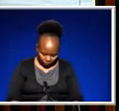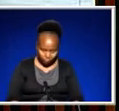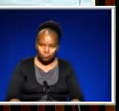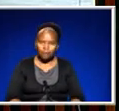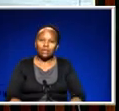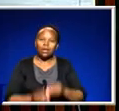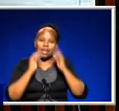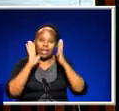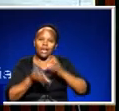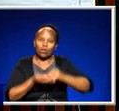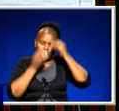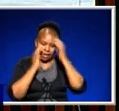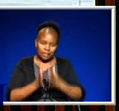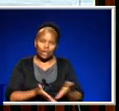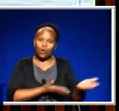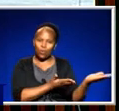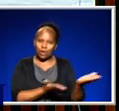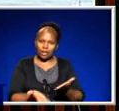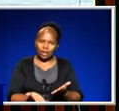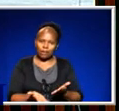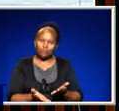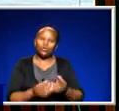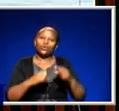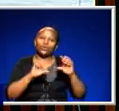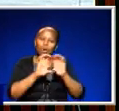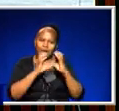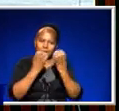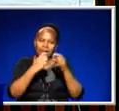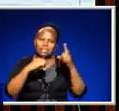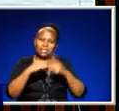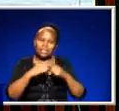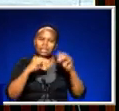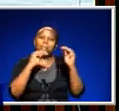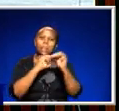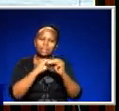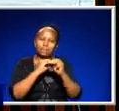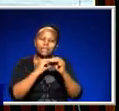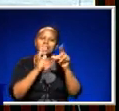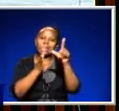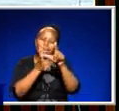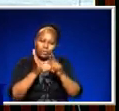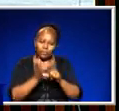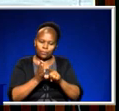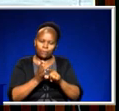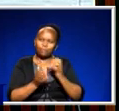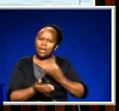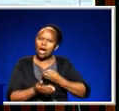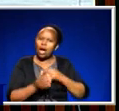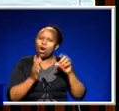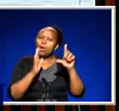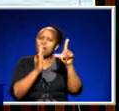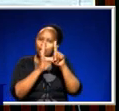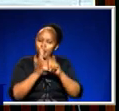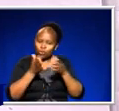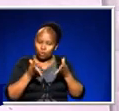Hello, Lana. Welcome to our classics mathematics lesson. Our lesson today